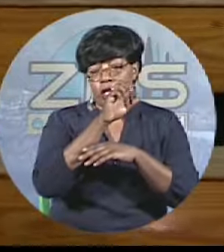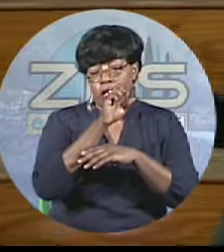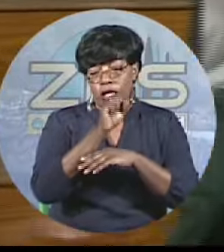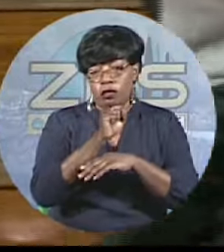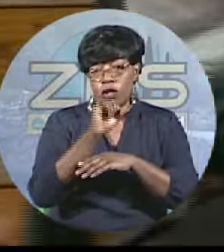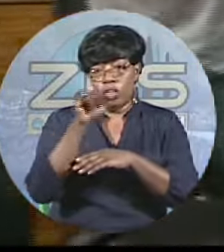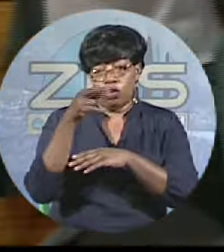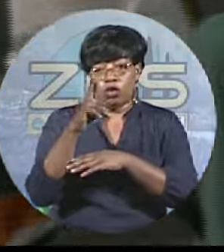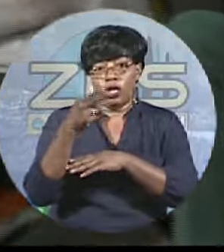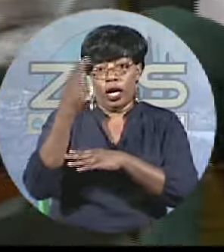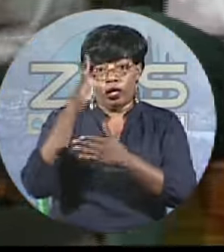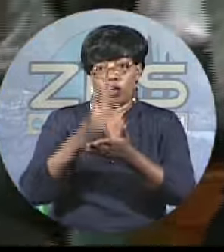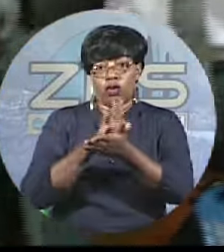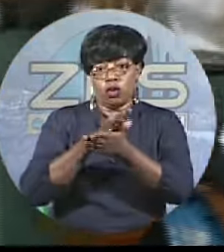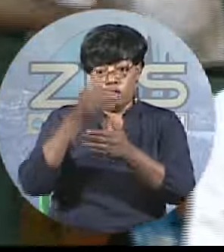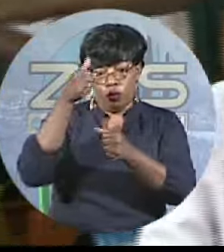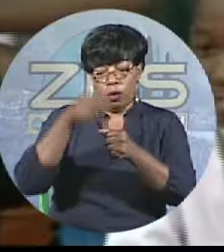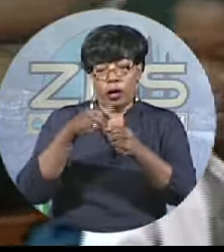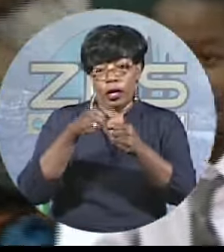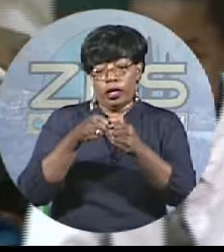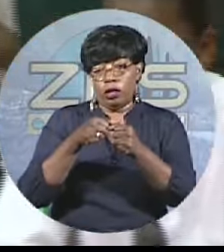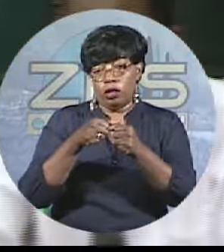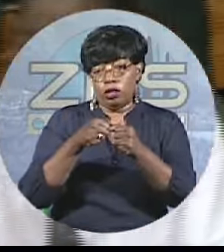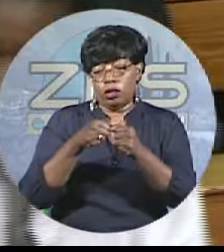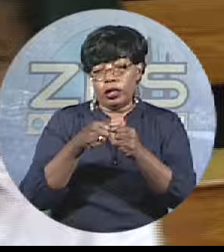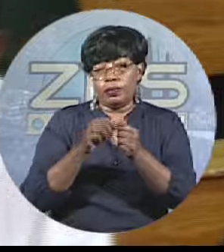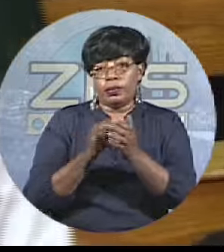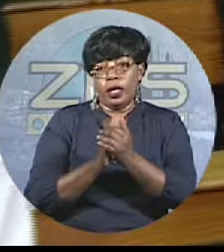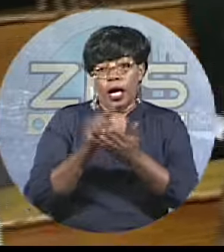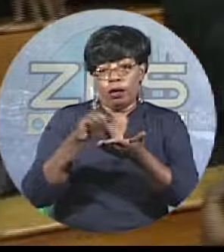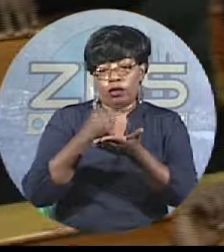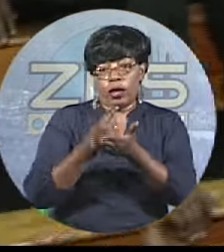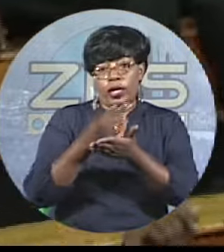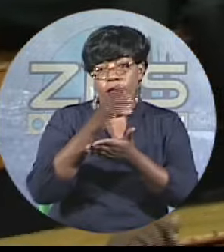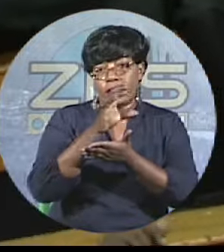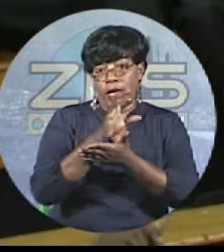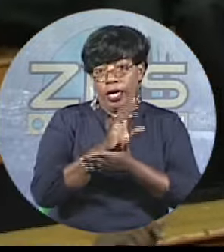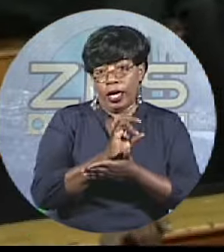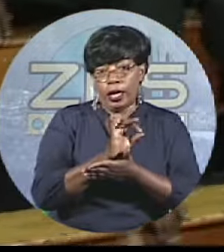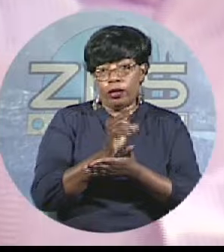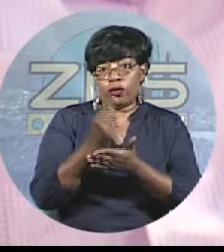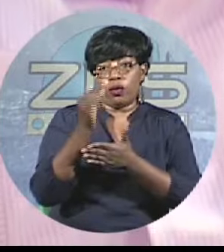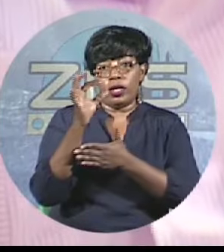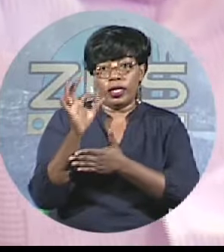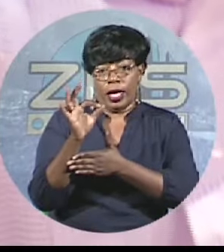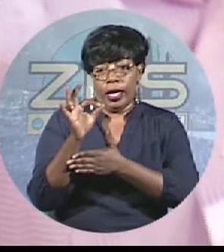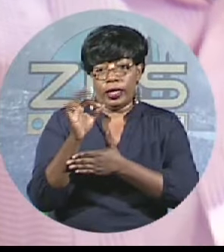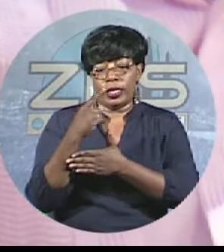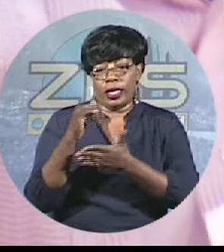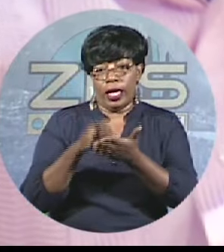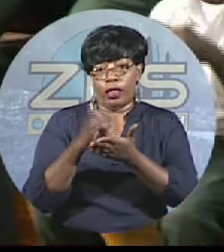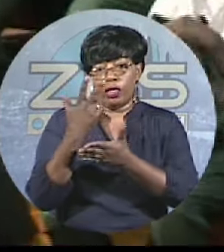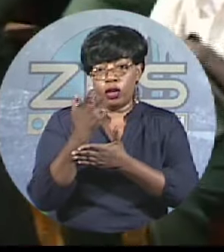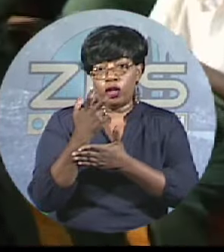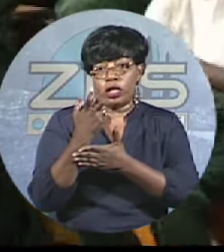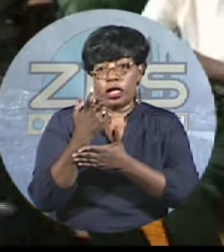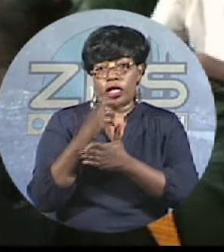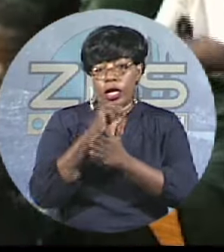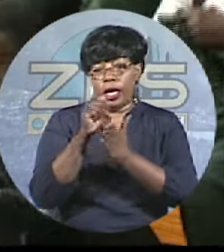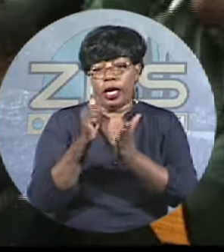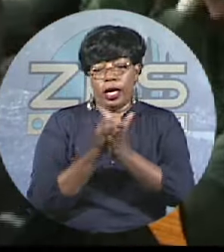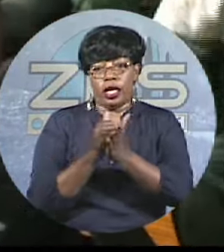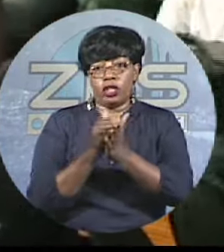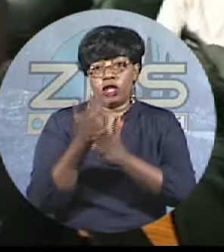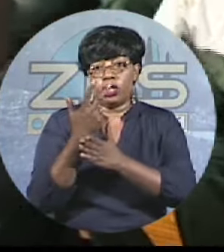in grades 8 and 9. Principal Theophilus Clark says the initiative is in response to the death of 13-year-old Keyshawn Williams, who